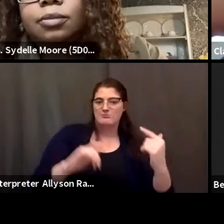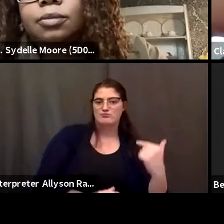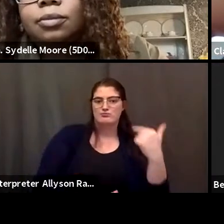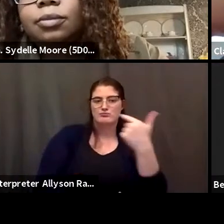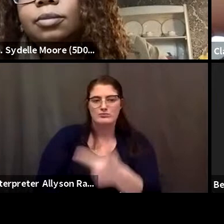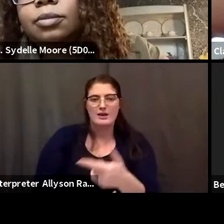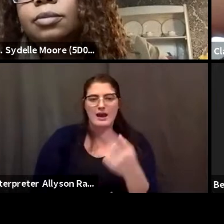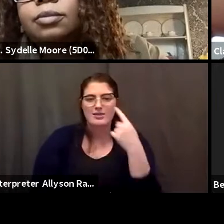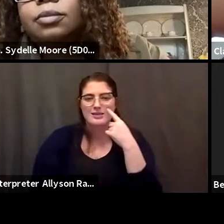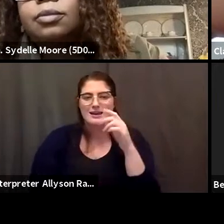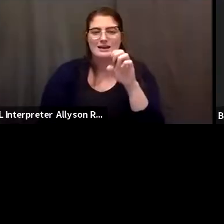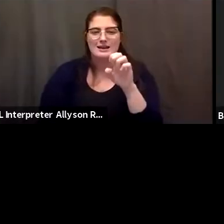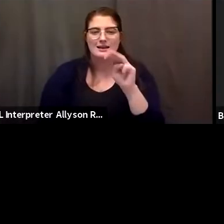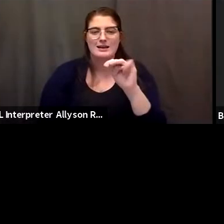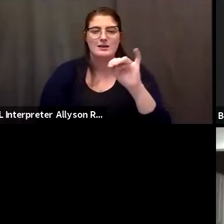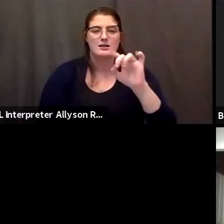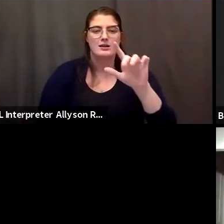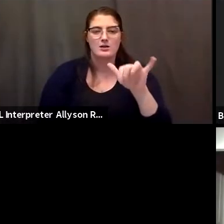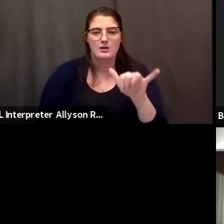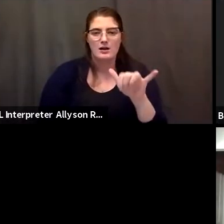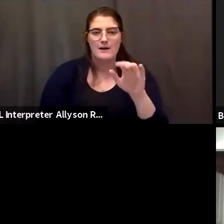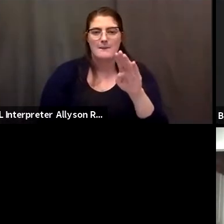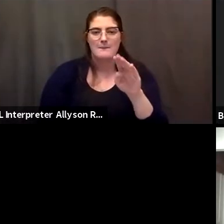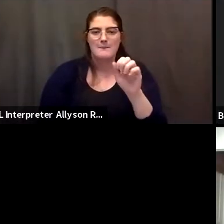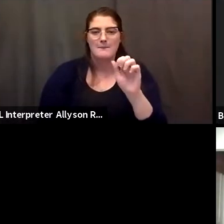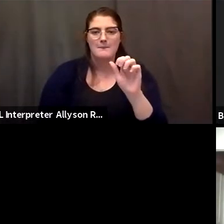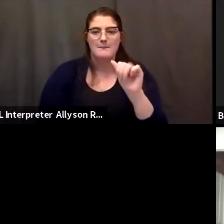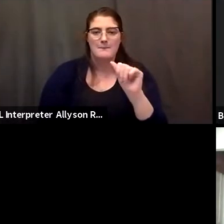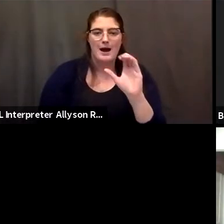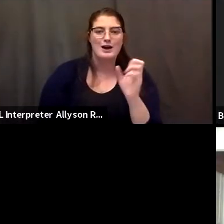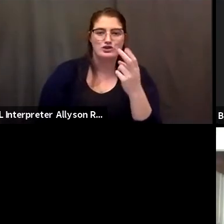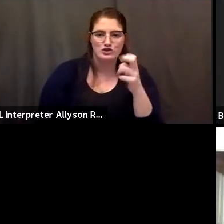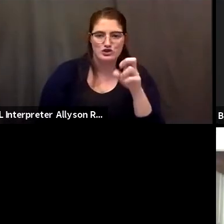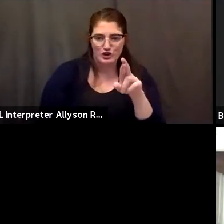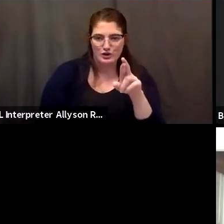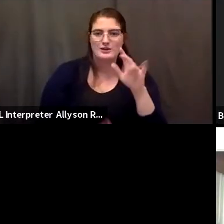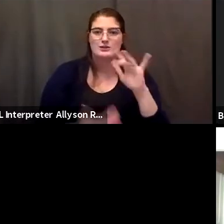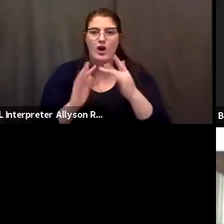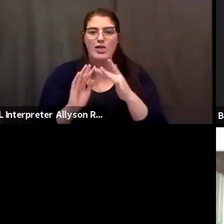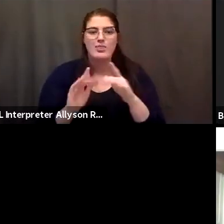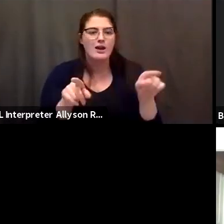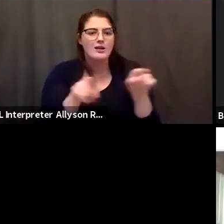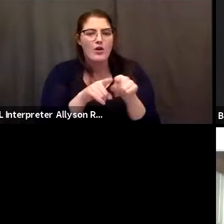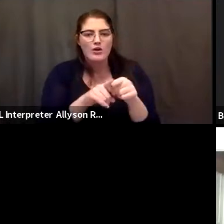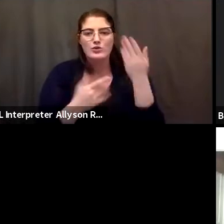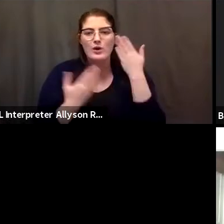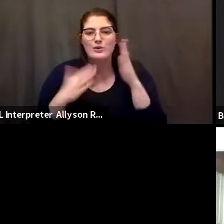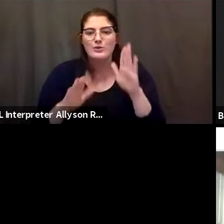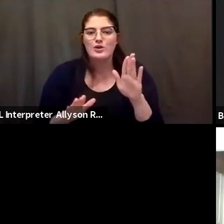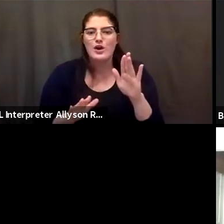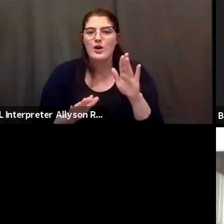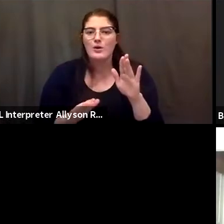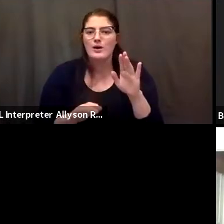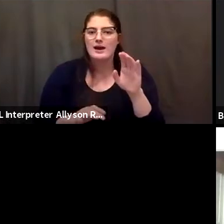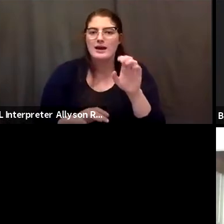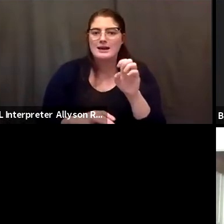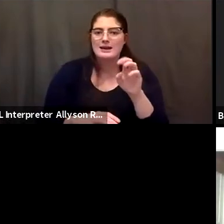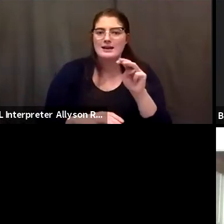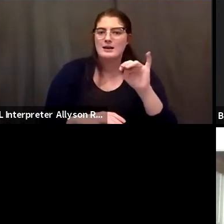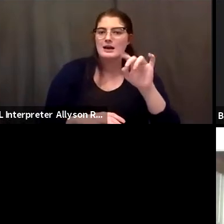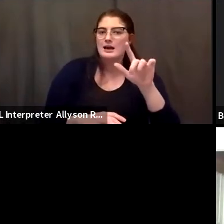there's Emily Botcher is on mine. And then also, I don't know if Emily, are you